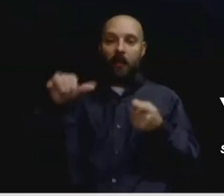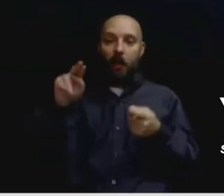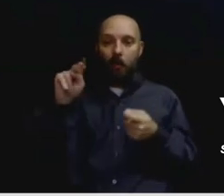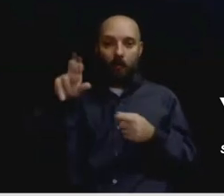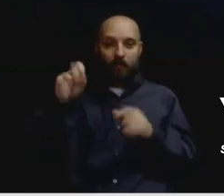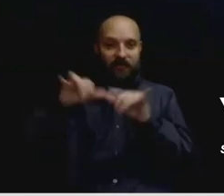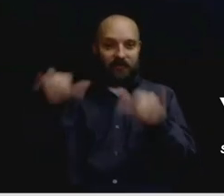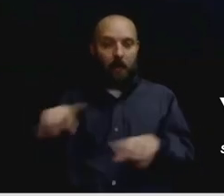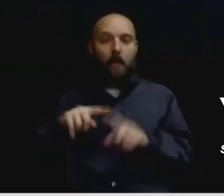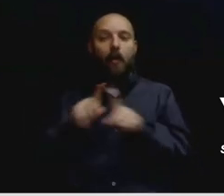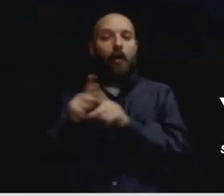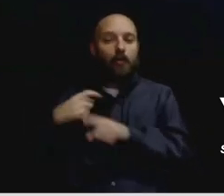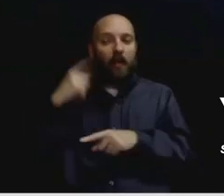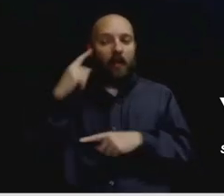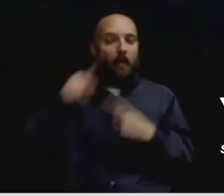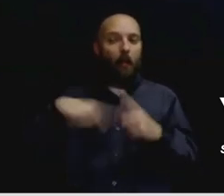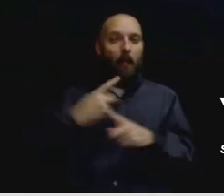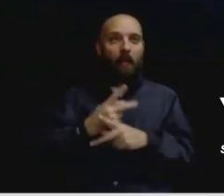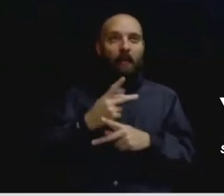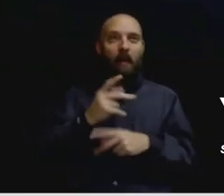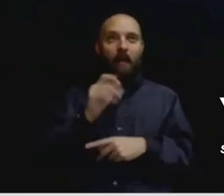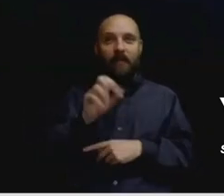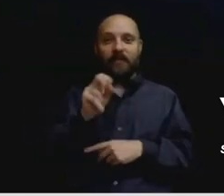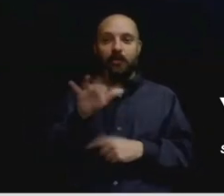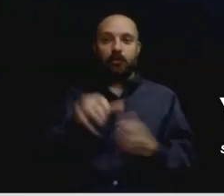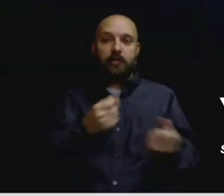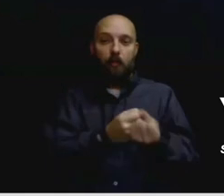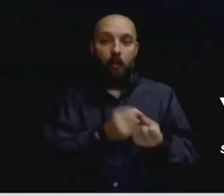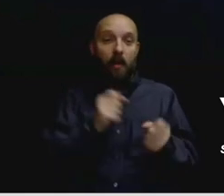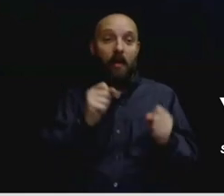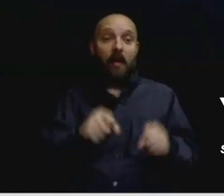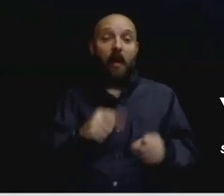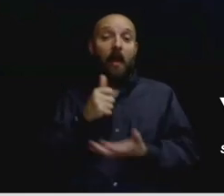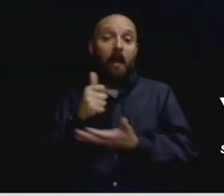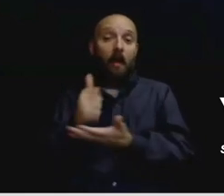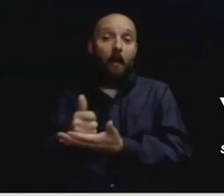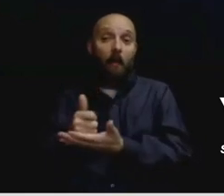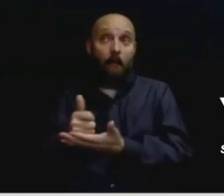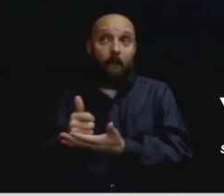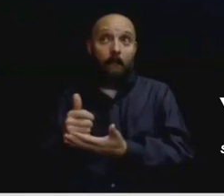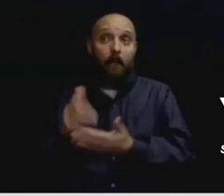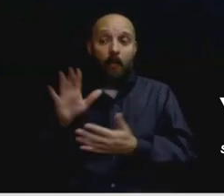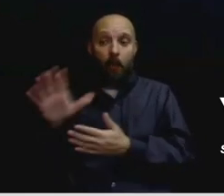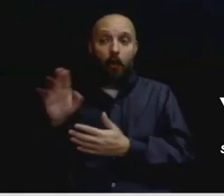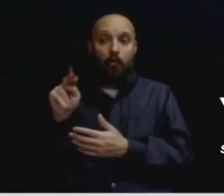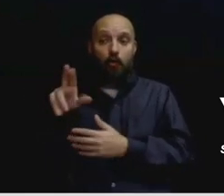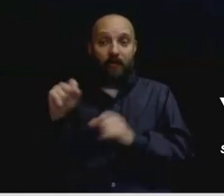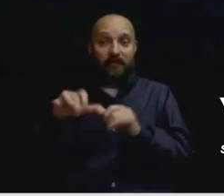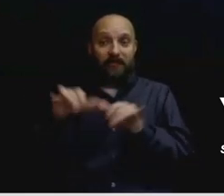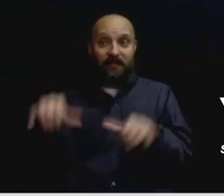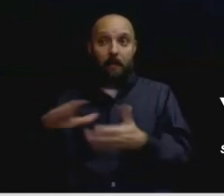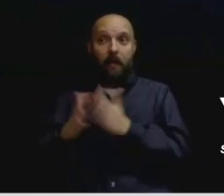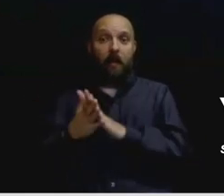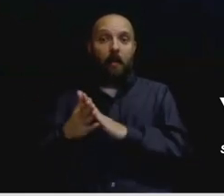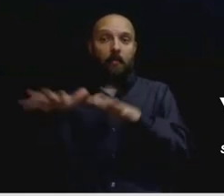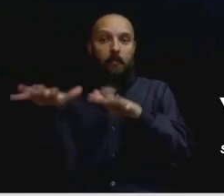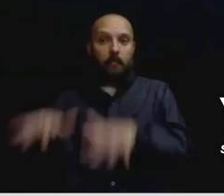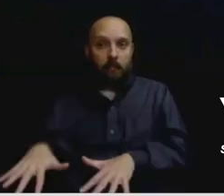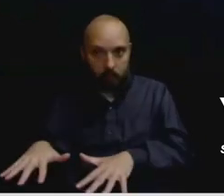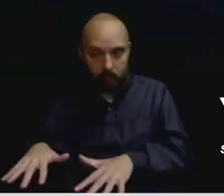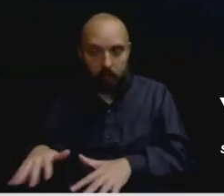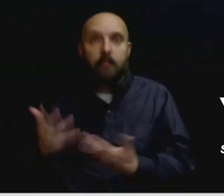think about what types of sensory supports can calm a person's nervous system. How do we down regulate that nervous